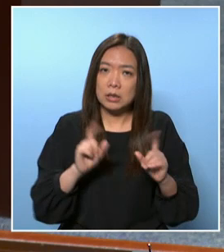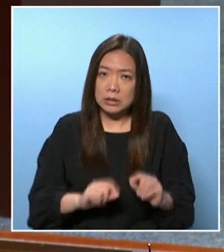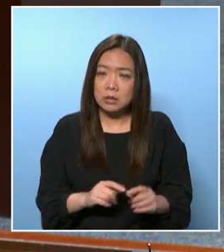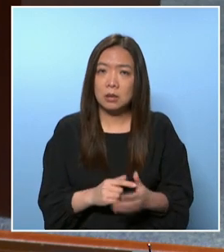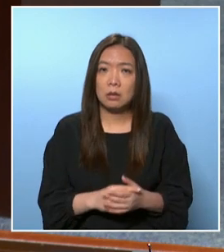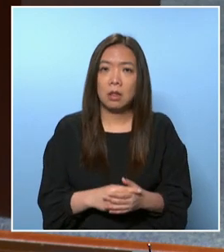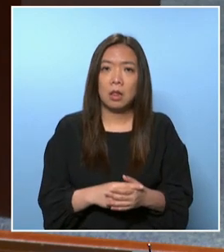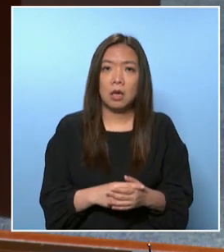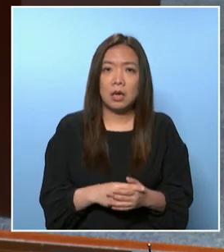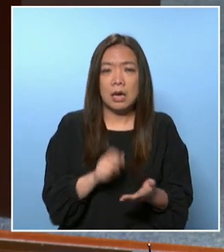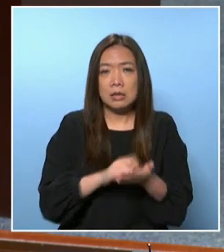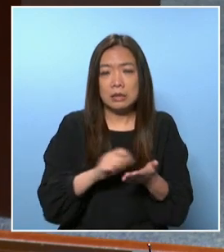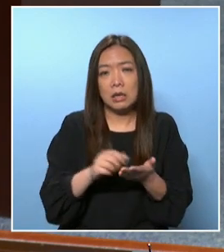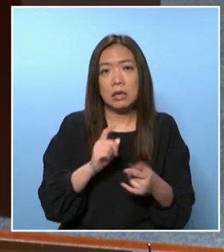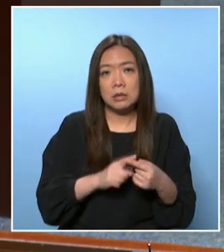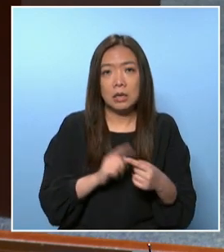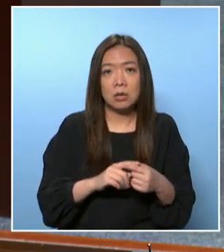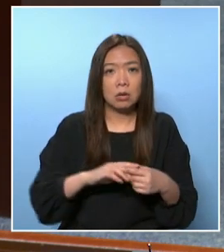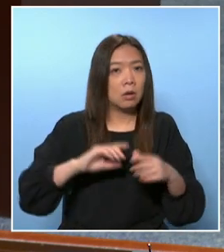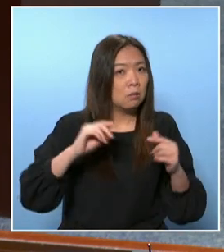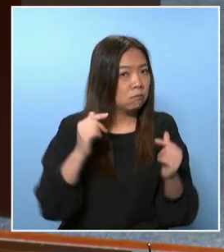to spell this out sufficiently clear.